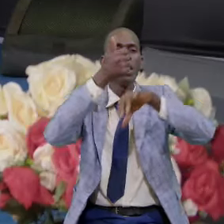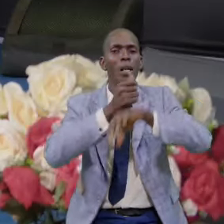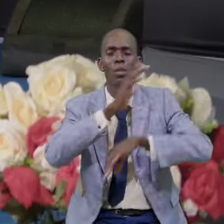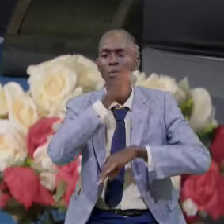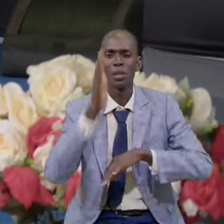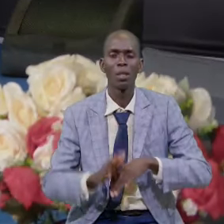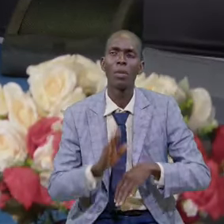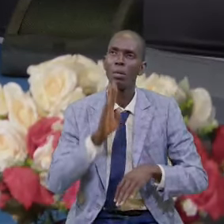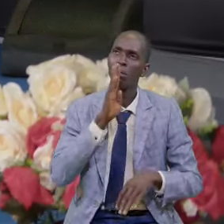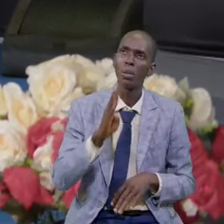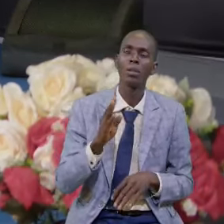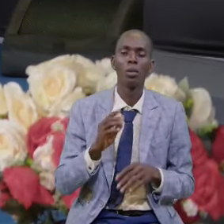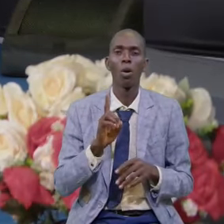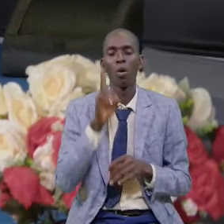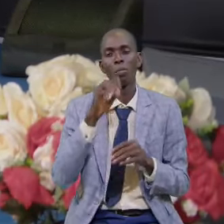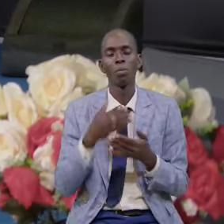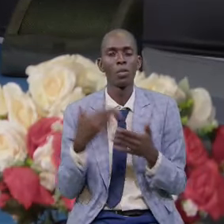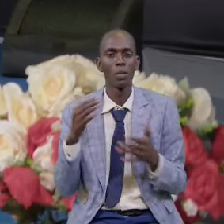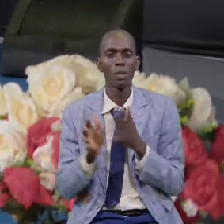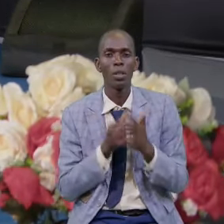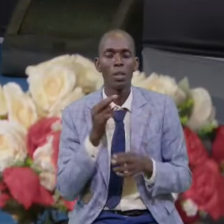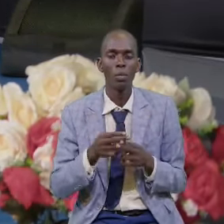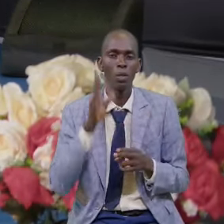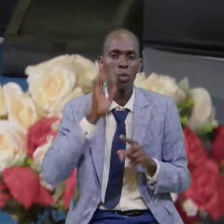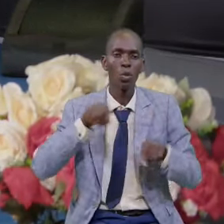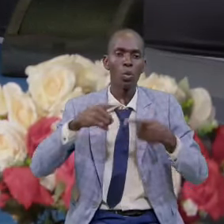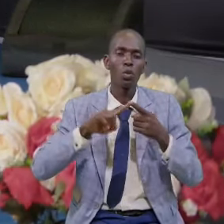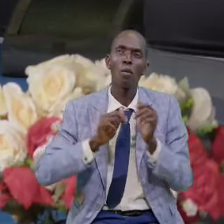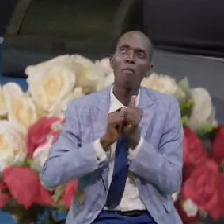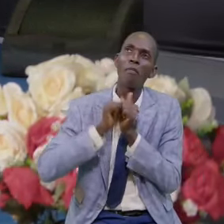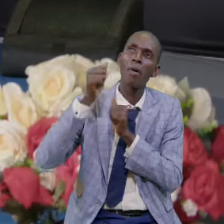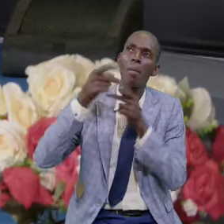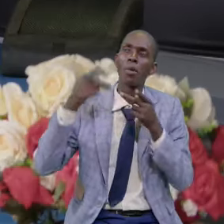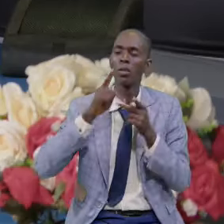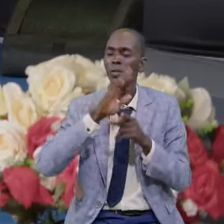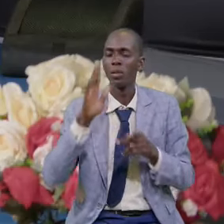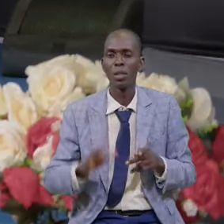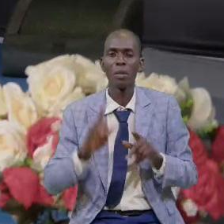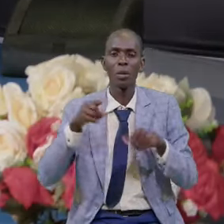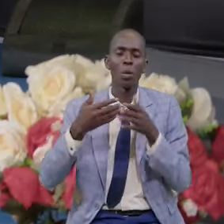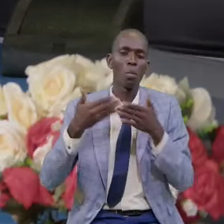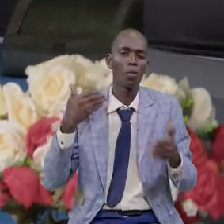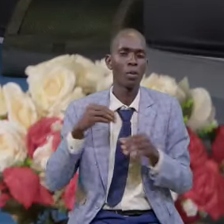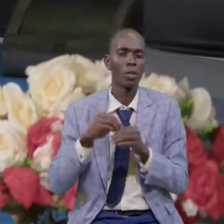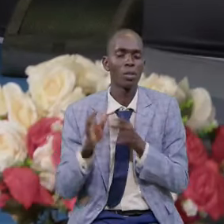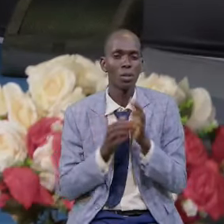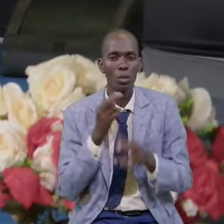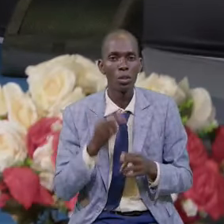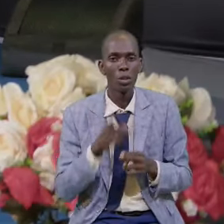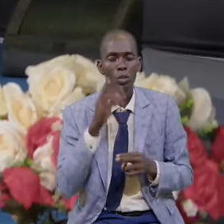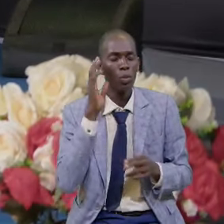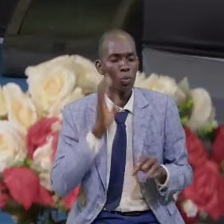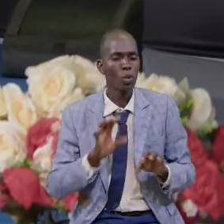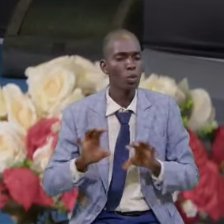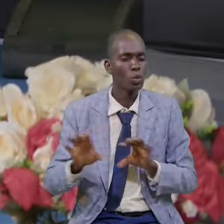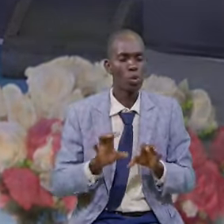go places you have never gone. You will do things you have never, never done. And a change